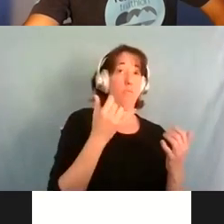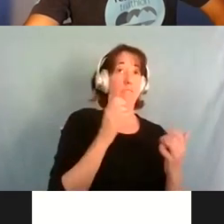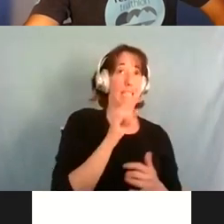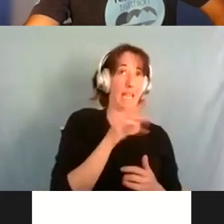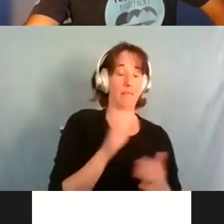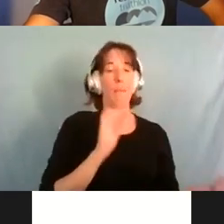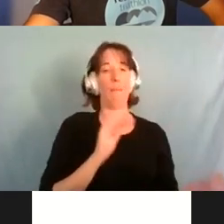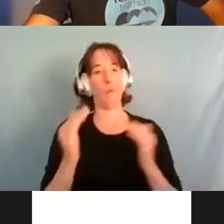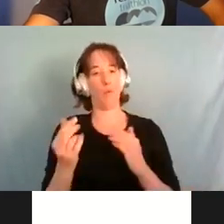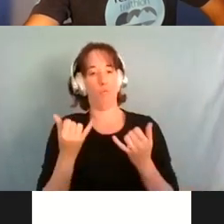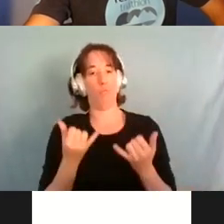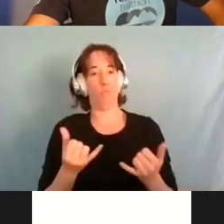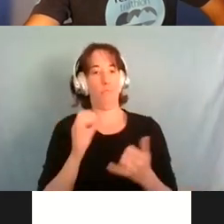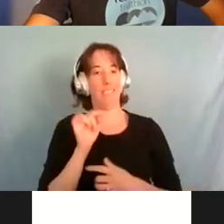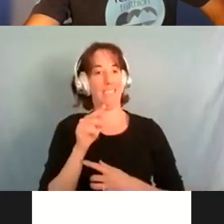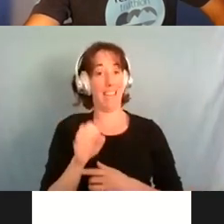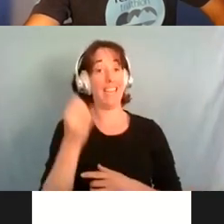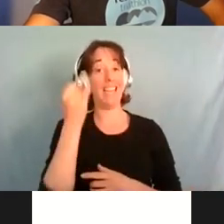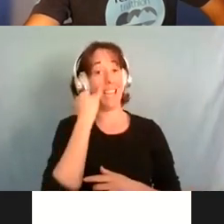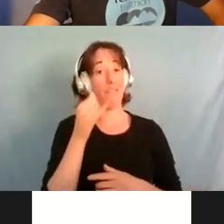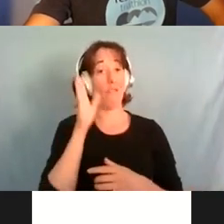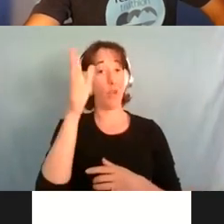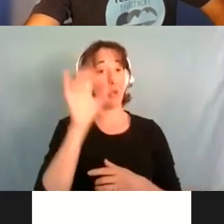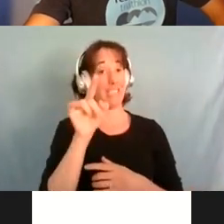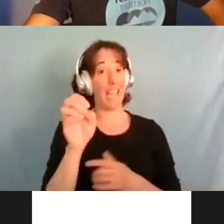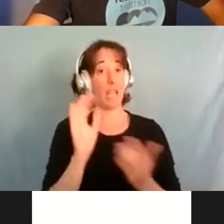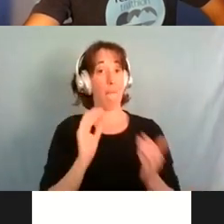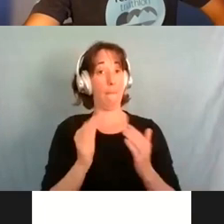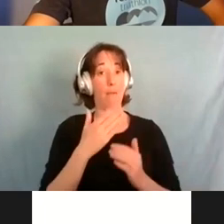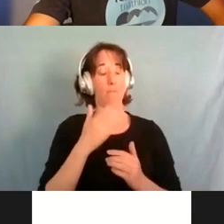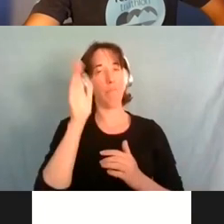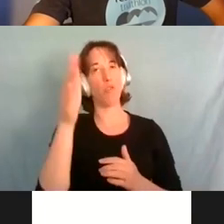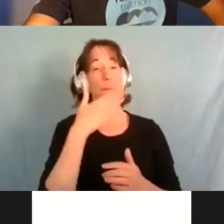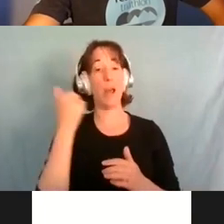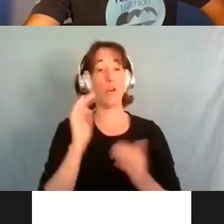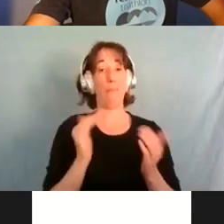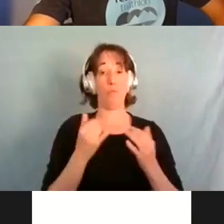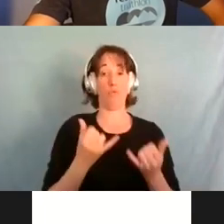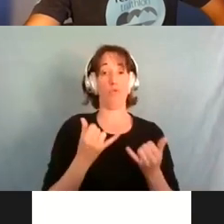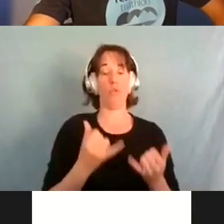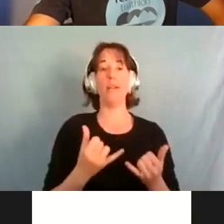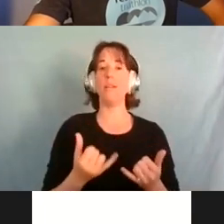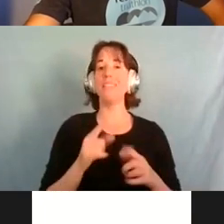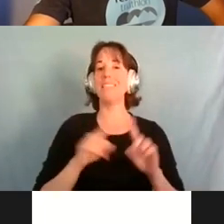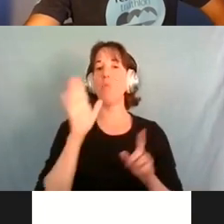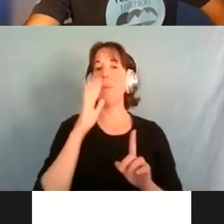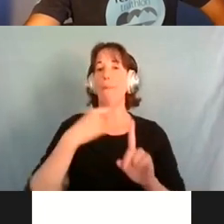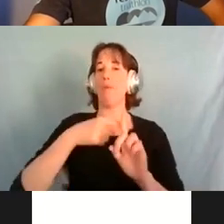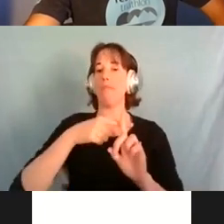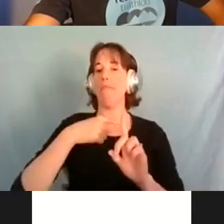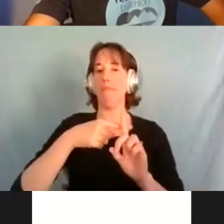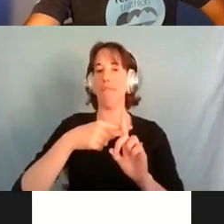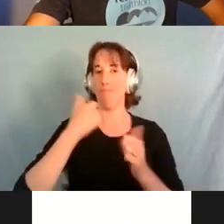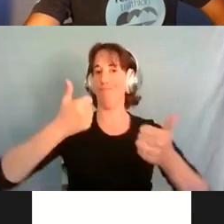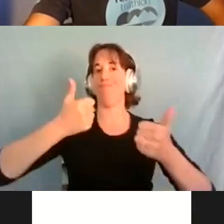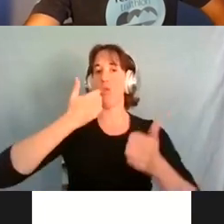you end up in a better future state than your current state, that difference will be positive. So good job, you ended up